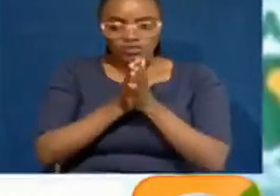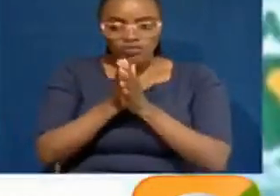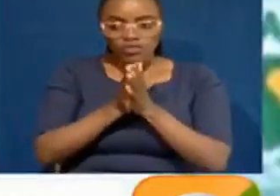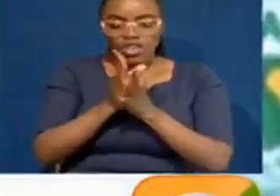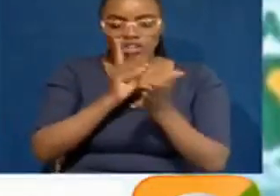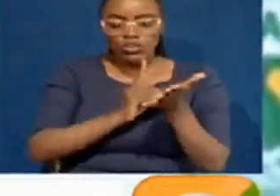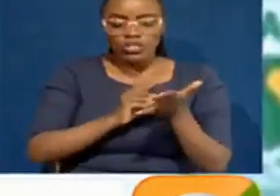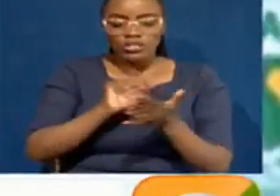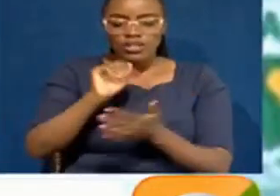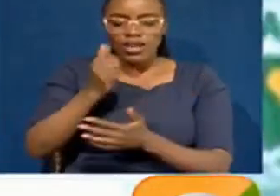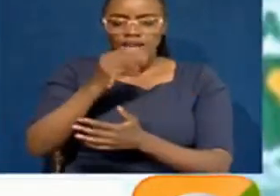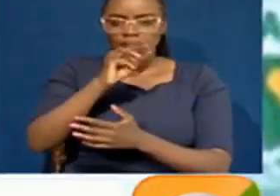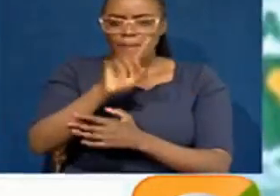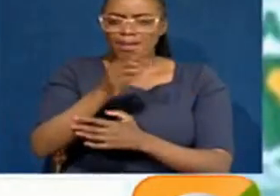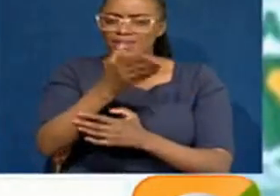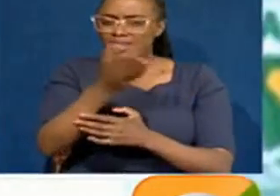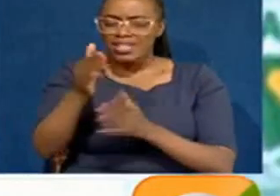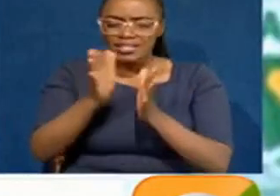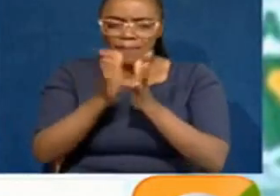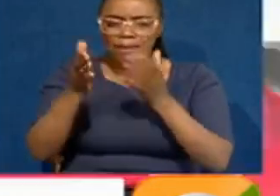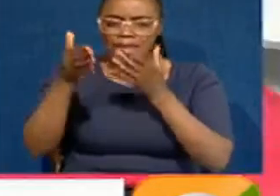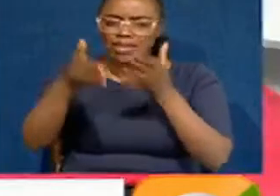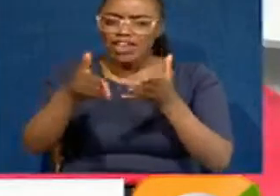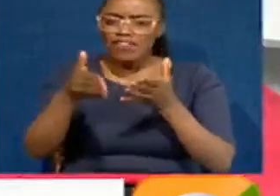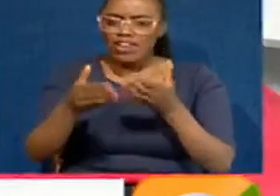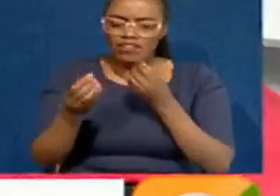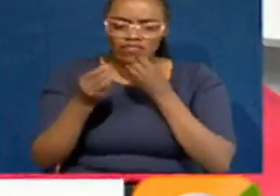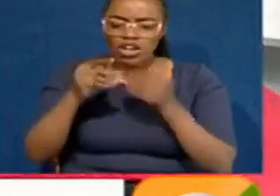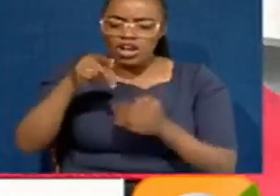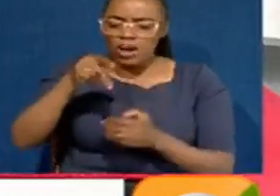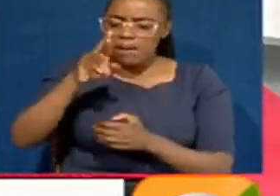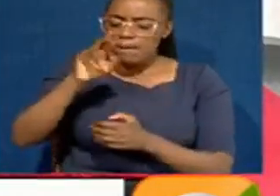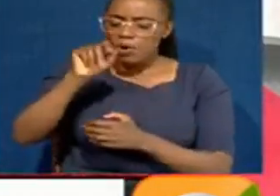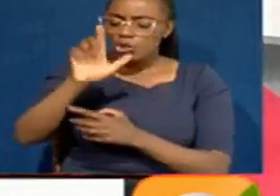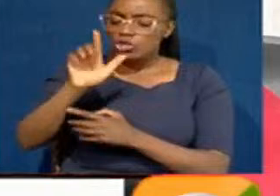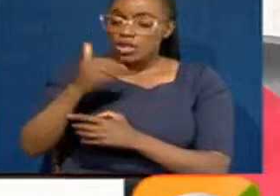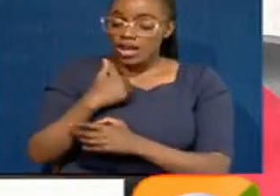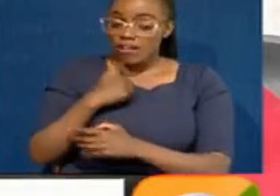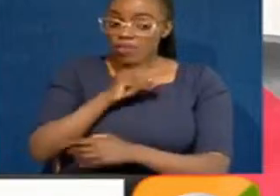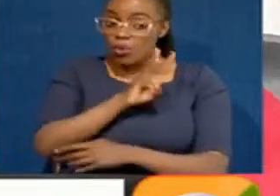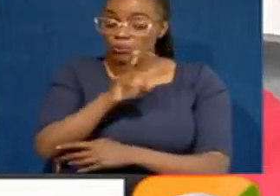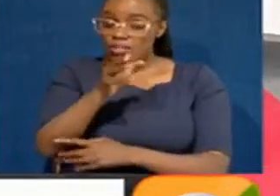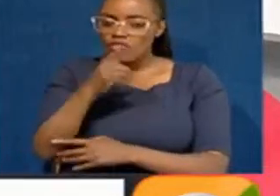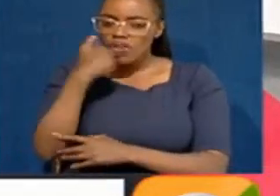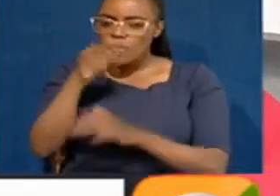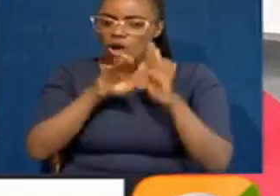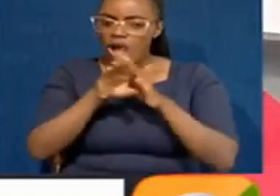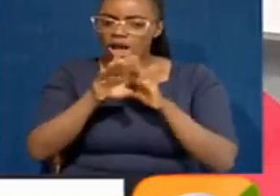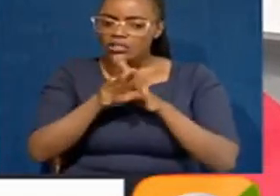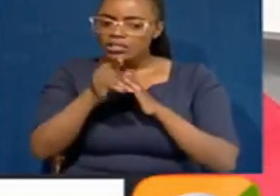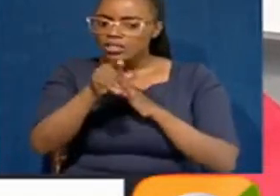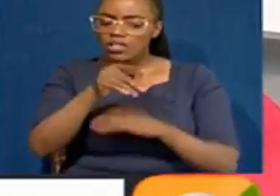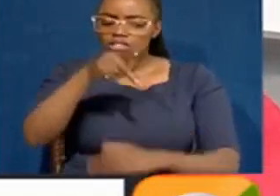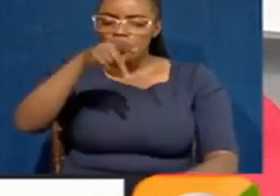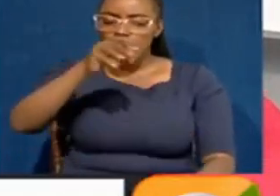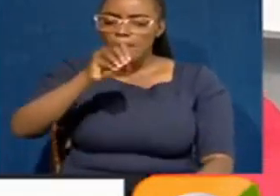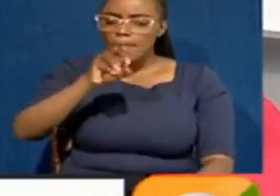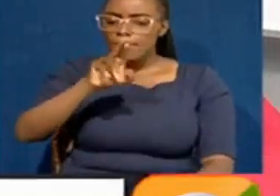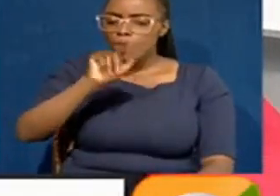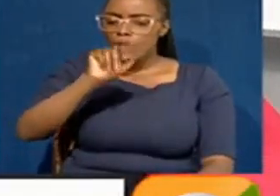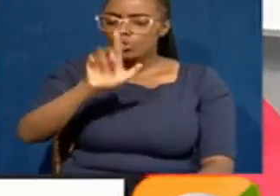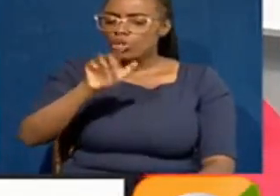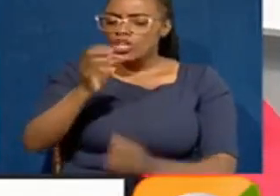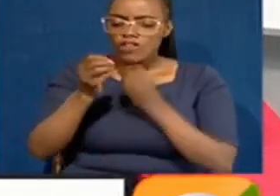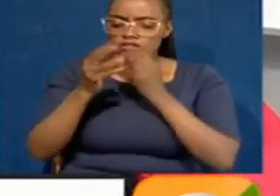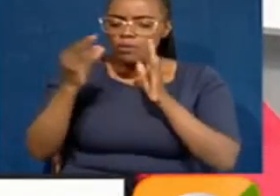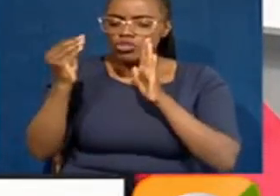yeah. is this information is publicly available, right? Definitely. There is a portal. Definitely. Okay. Definitely. Actually, so one, who yeah. has access to this portal, and what sort of information do you